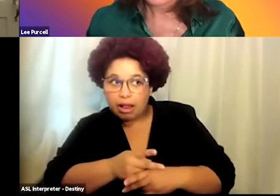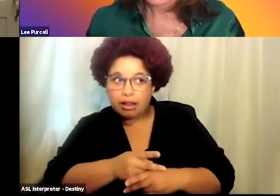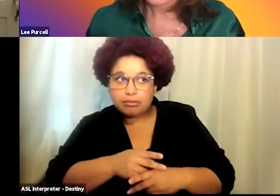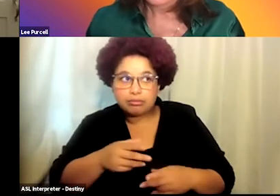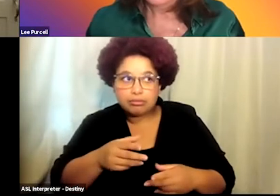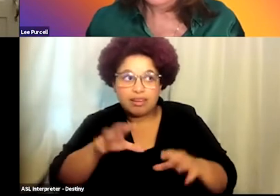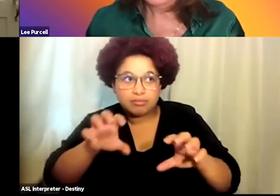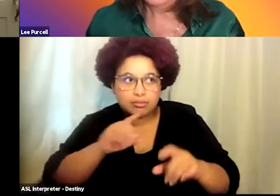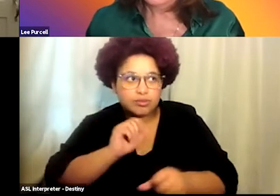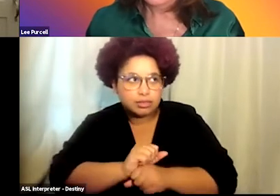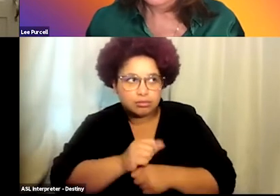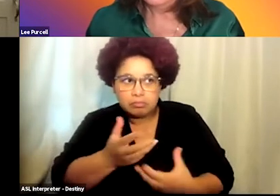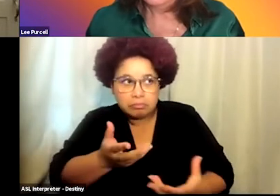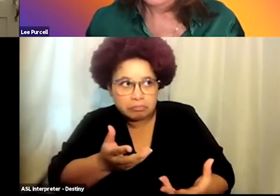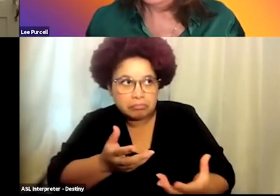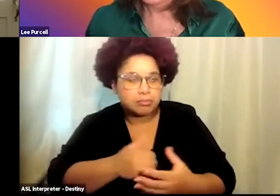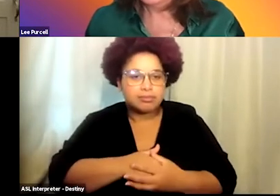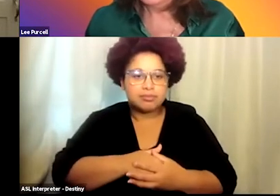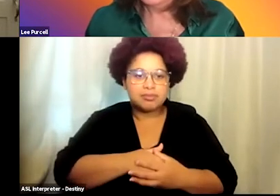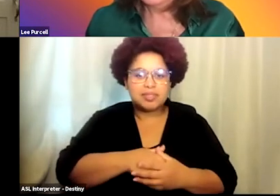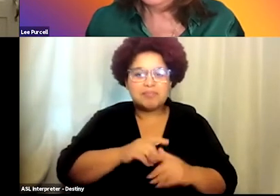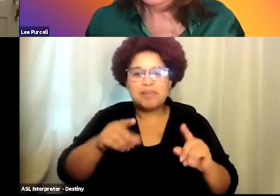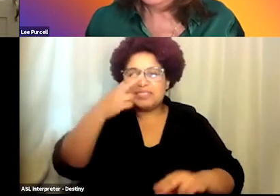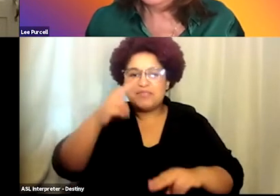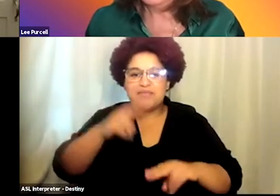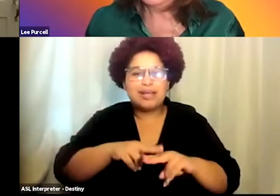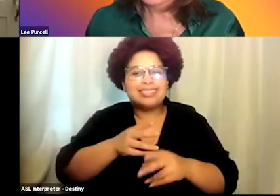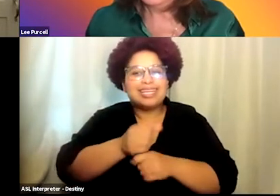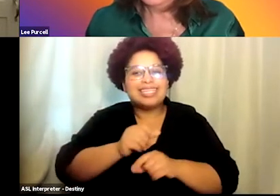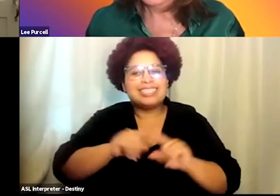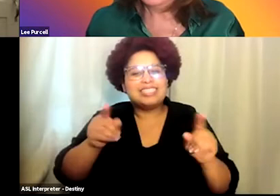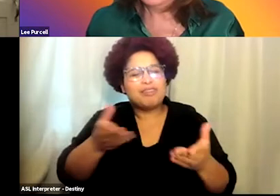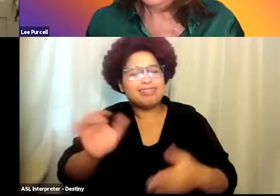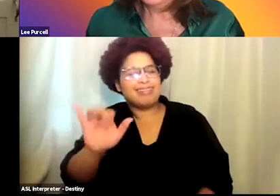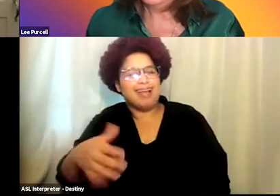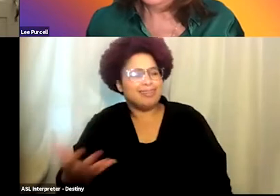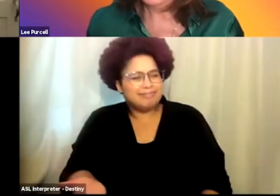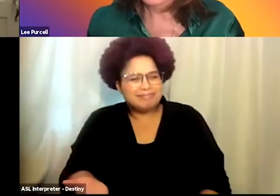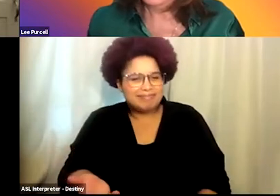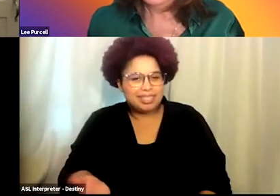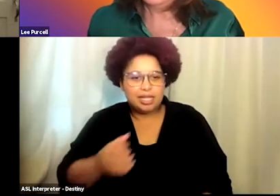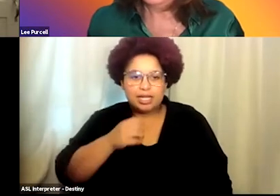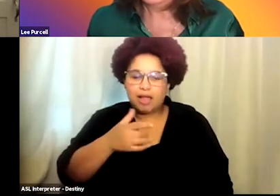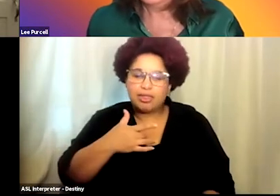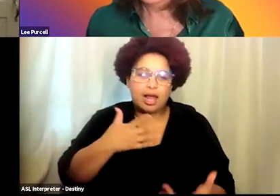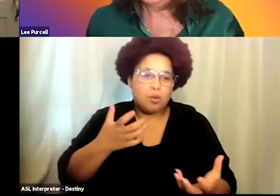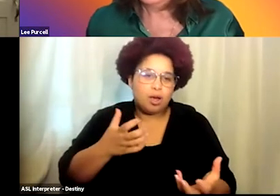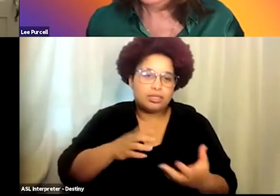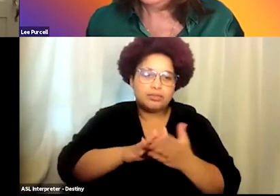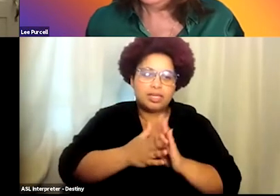one, what? But it's so fun to get different things like that. It's not that I want to become